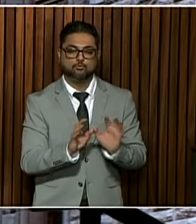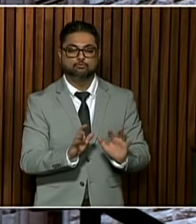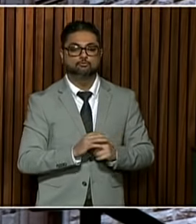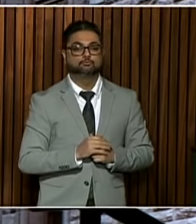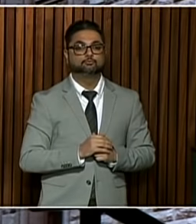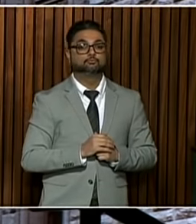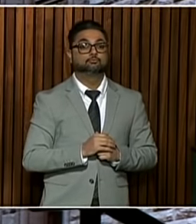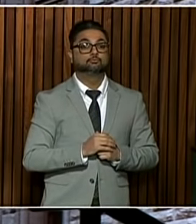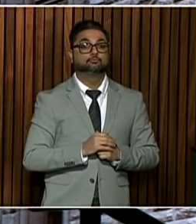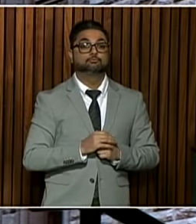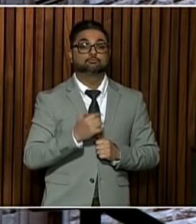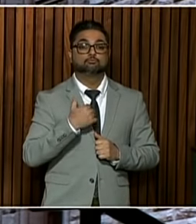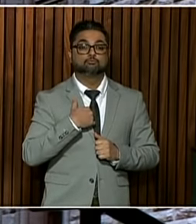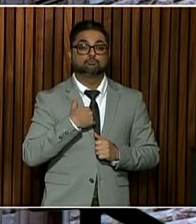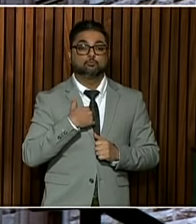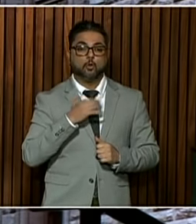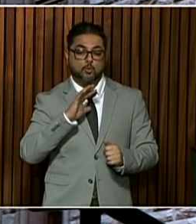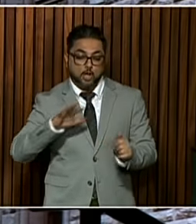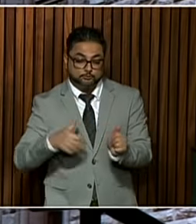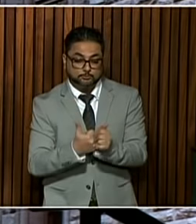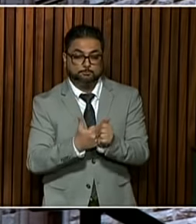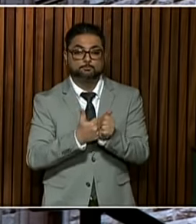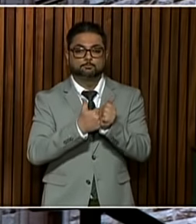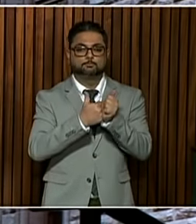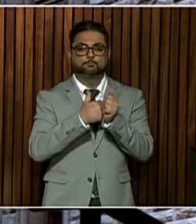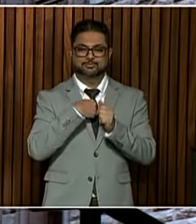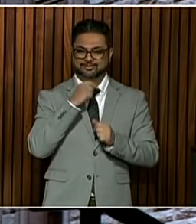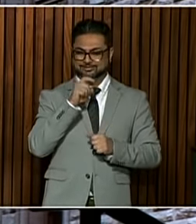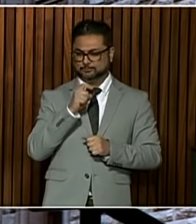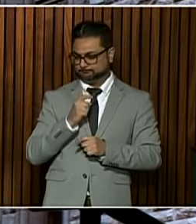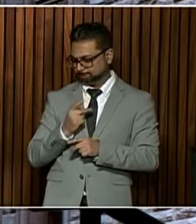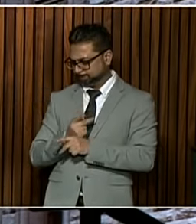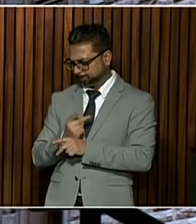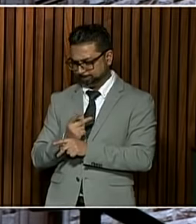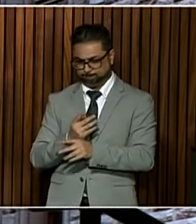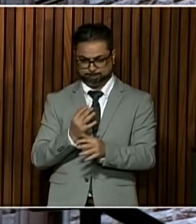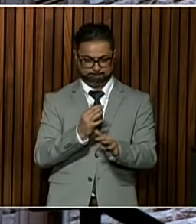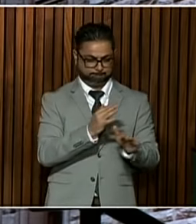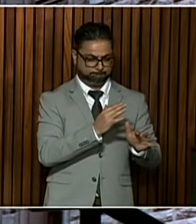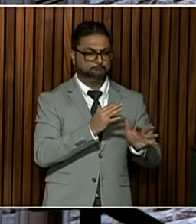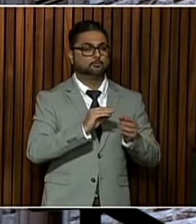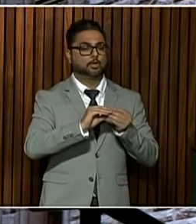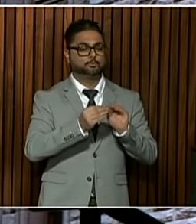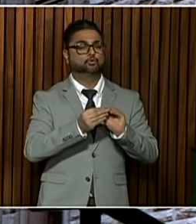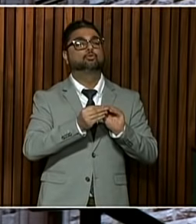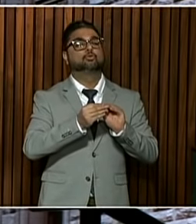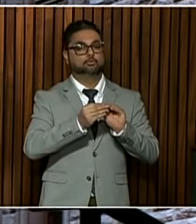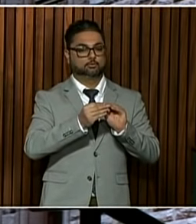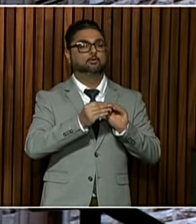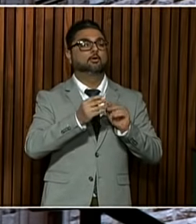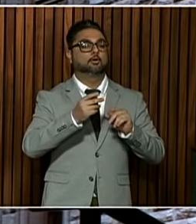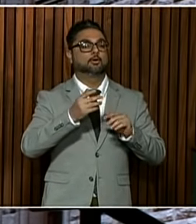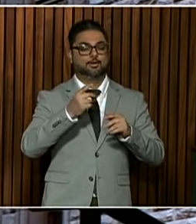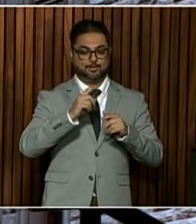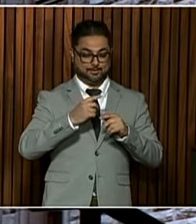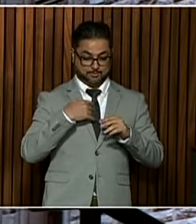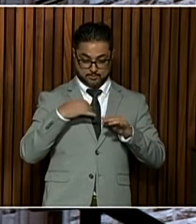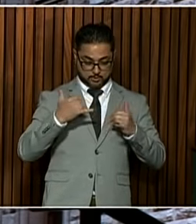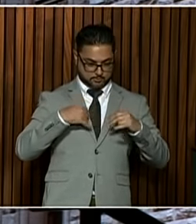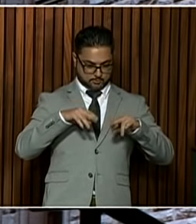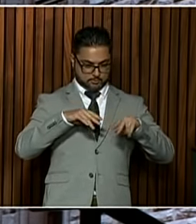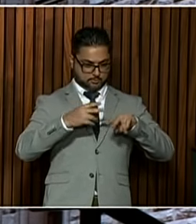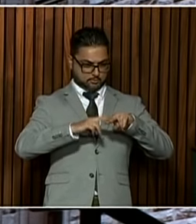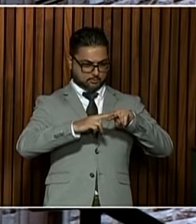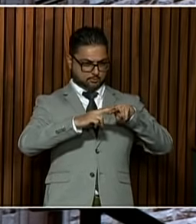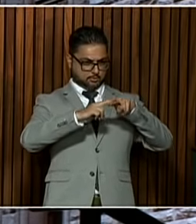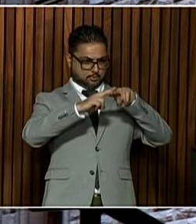segmenting of the different categories. As the numbers get larger, we can break that down even better. So I think your 30% was correct at this stage, but